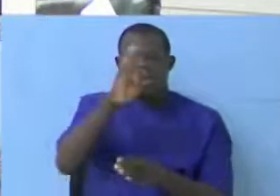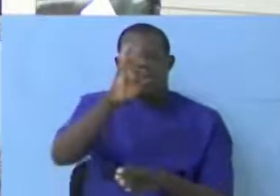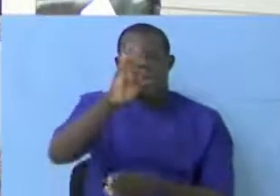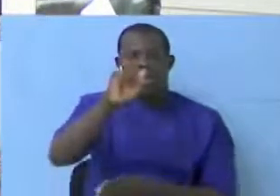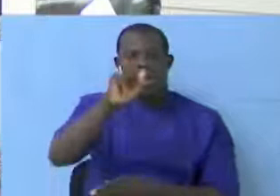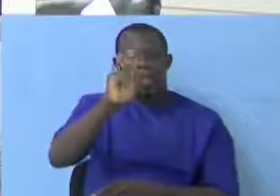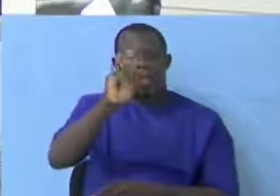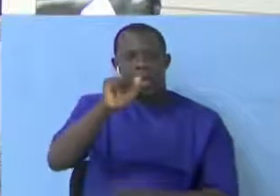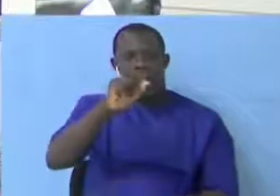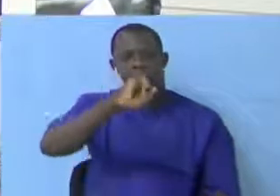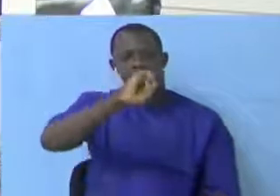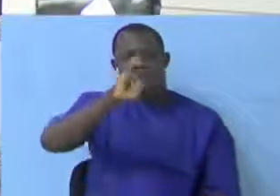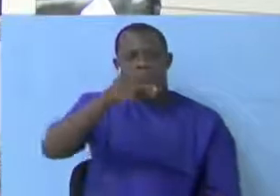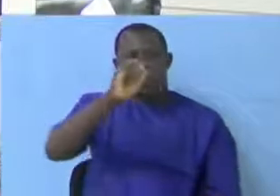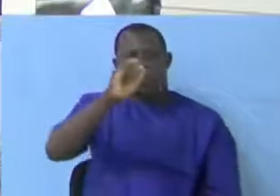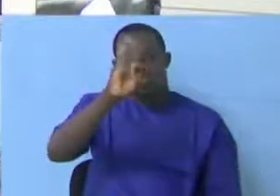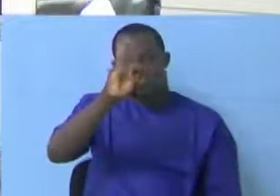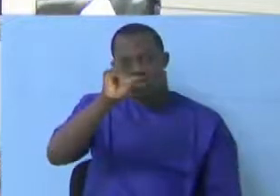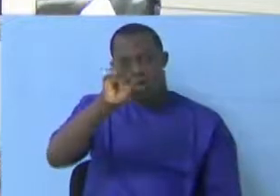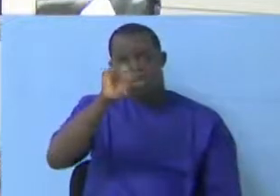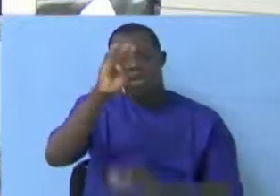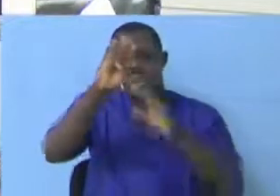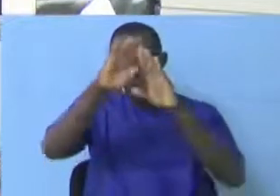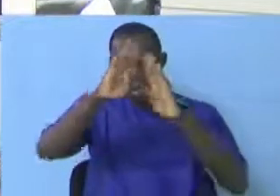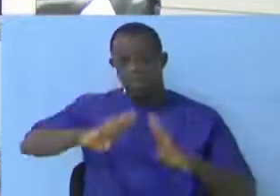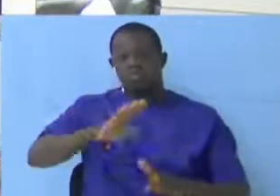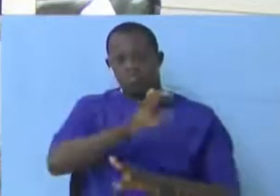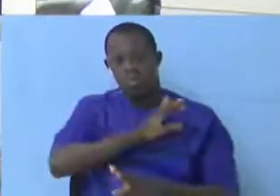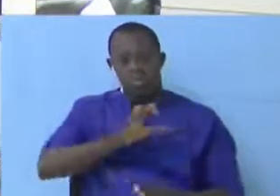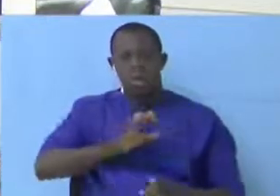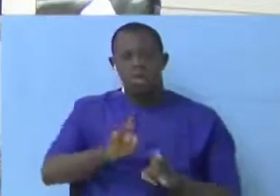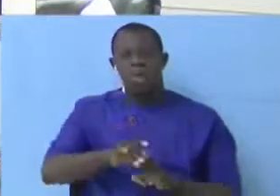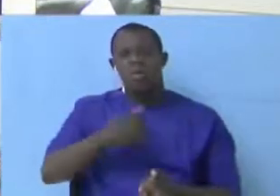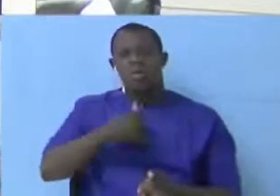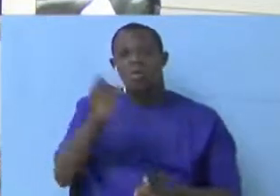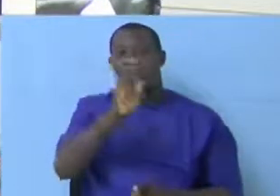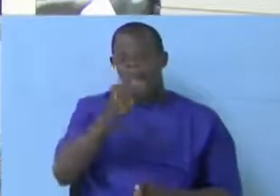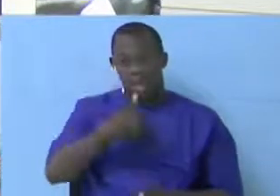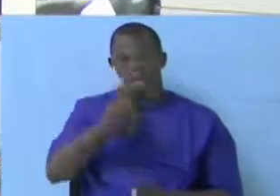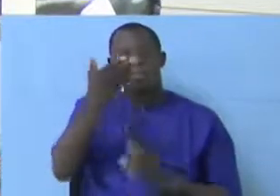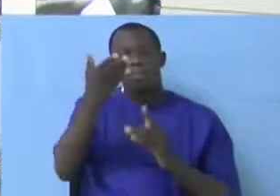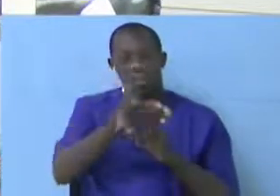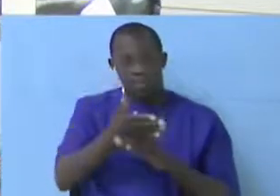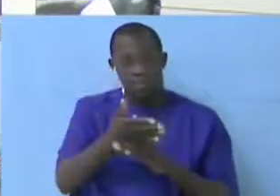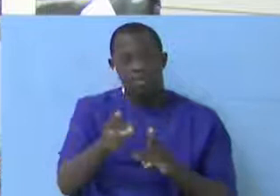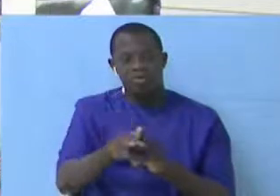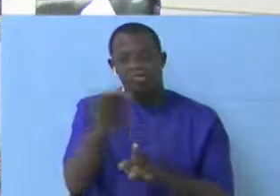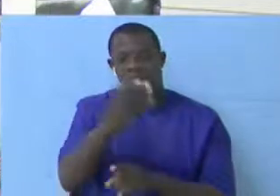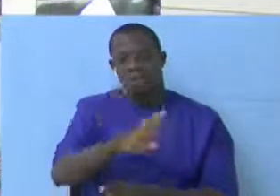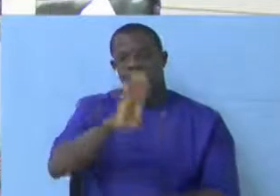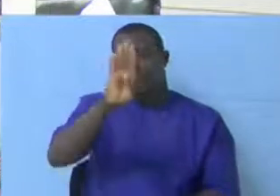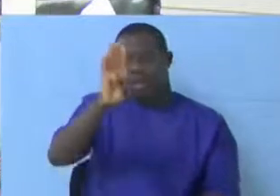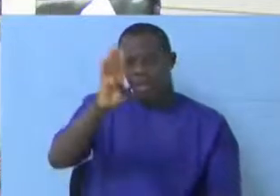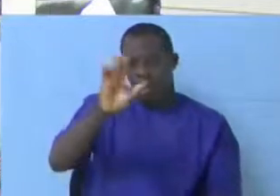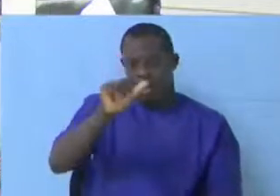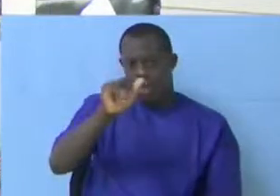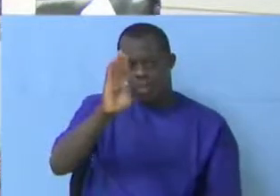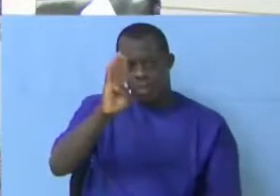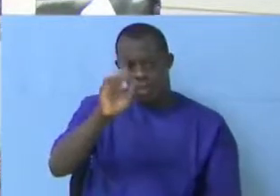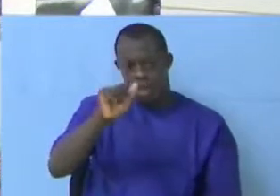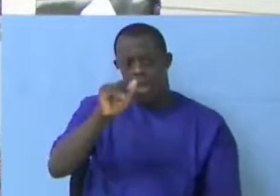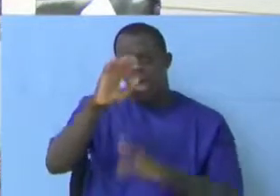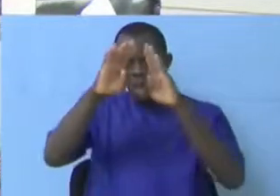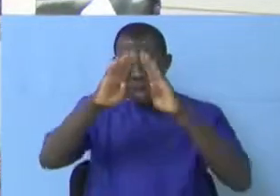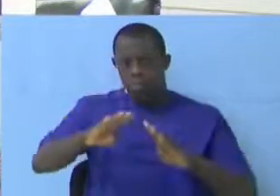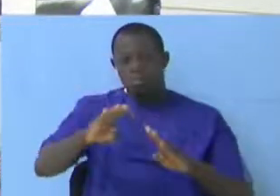My belief was it was from Baba Job's house was the distribution. Malong fo kabi wato men kata Baba Job la korda to lamba yo mol